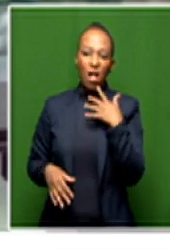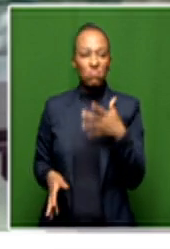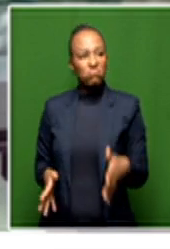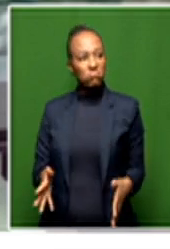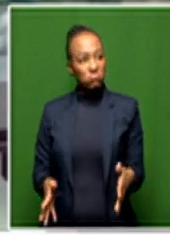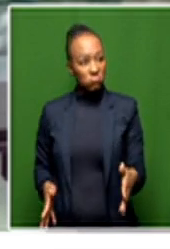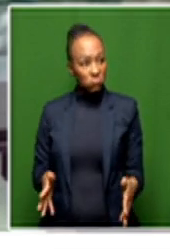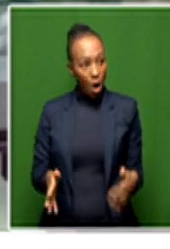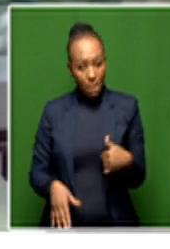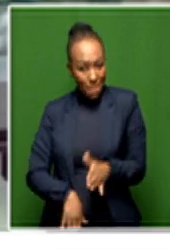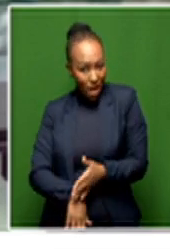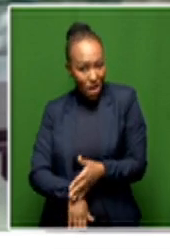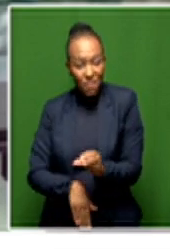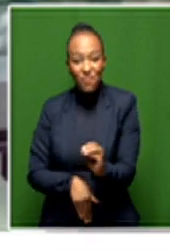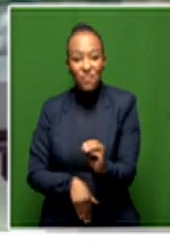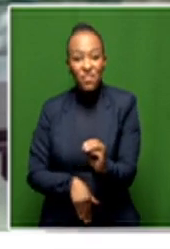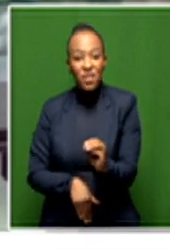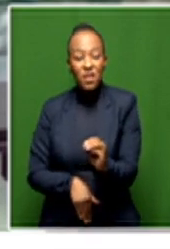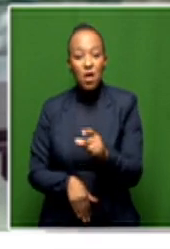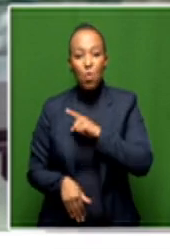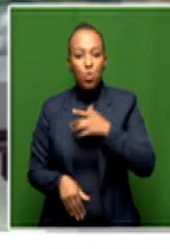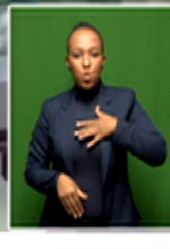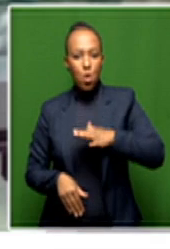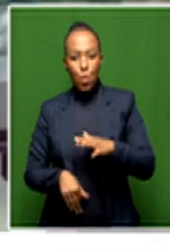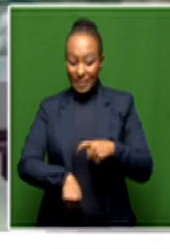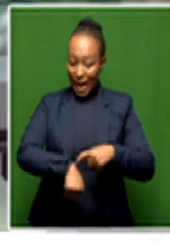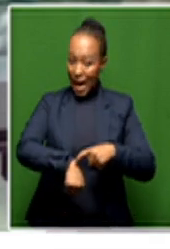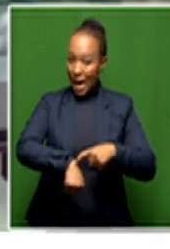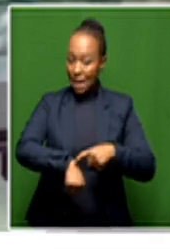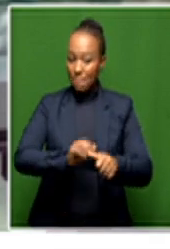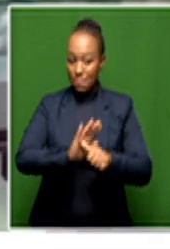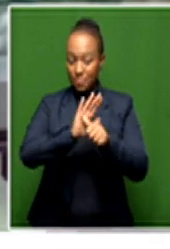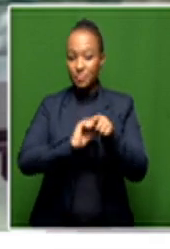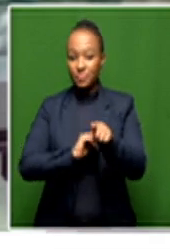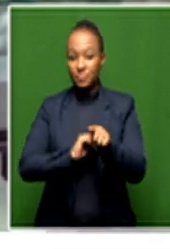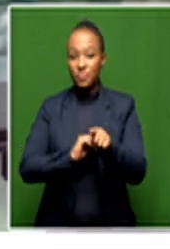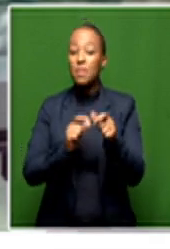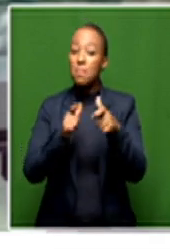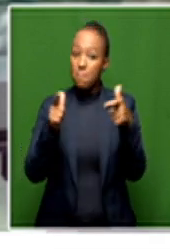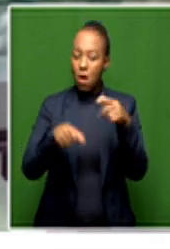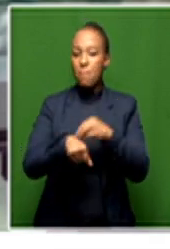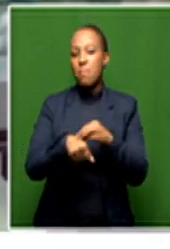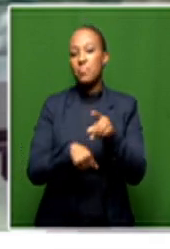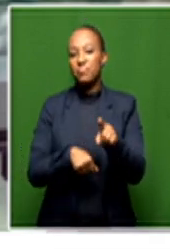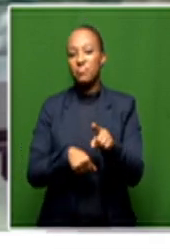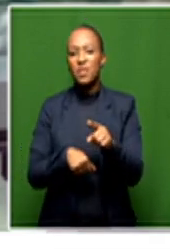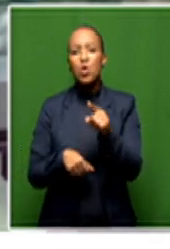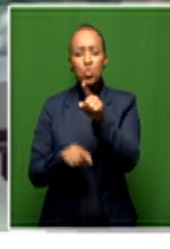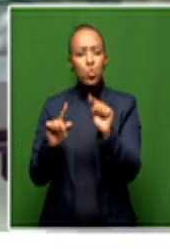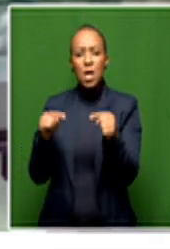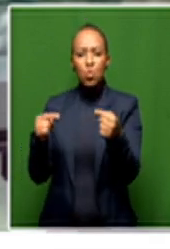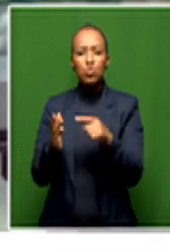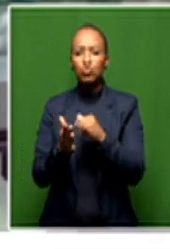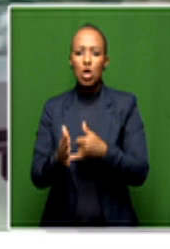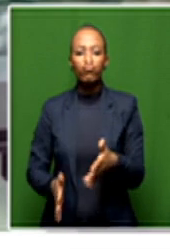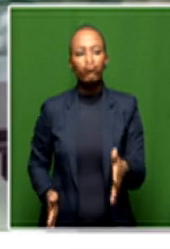not going to pitch up. And we're notorious for not being on time. So that might be a huge problem. And you cannot just rock